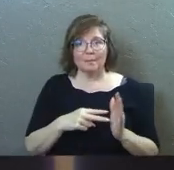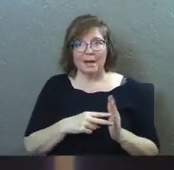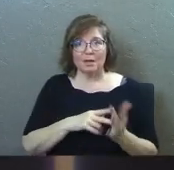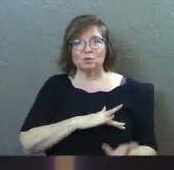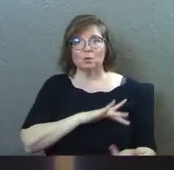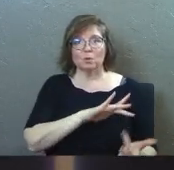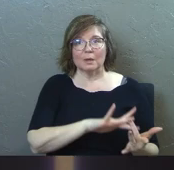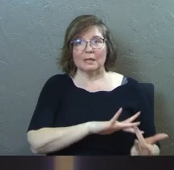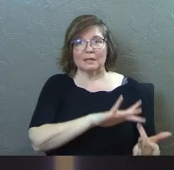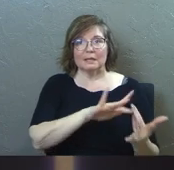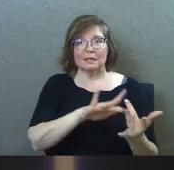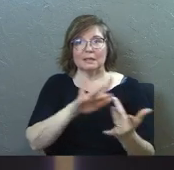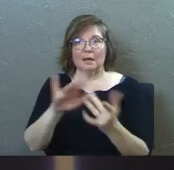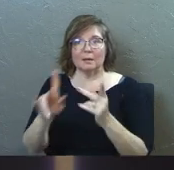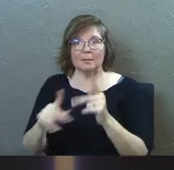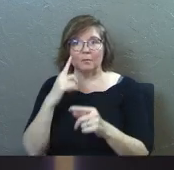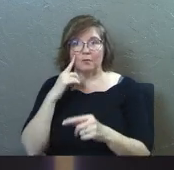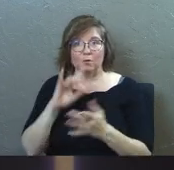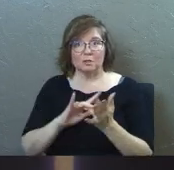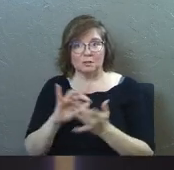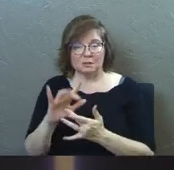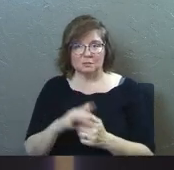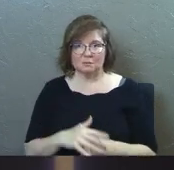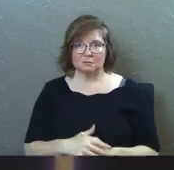to reach other people for Jesus.